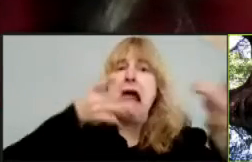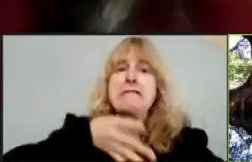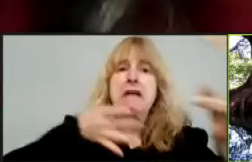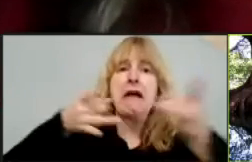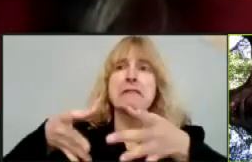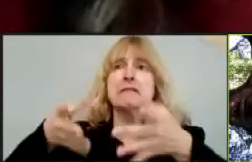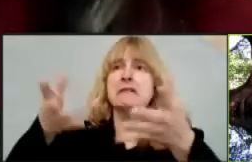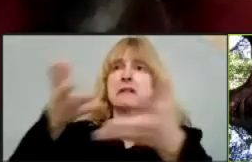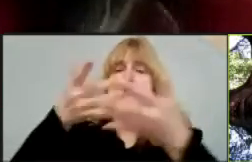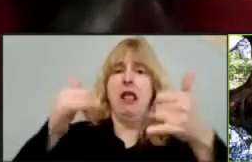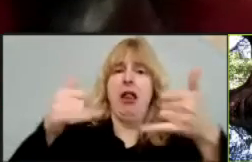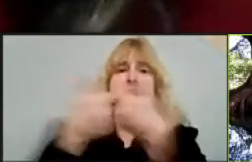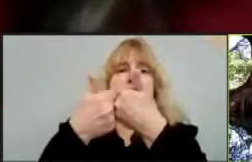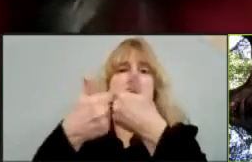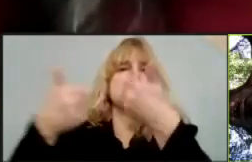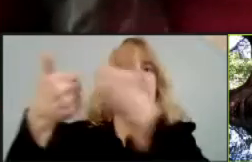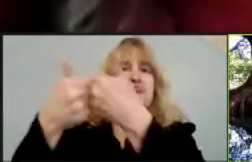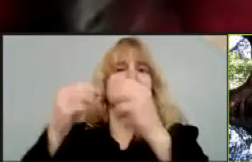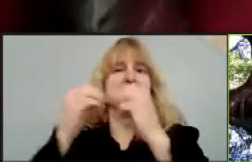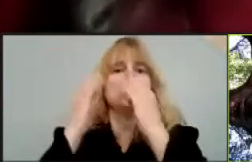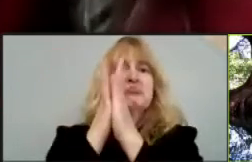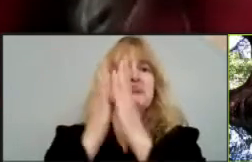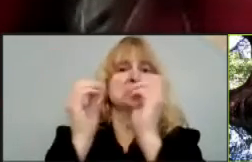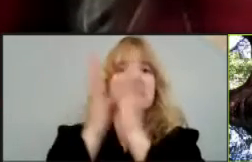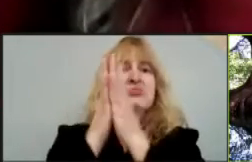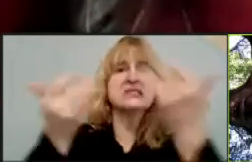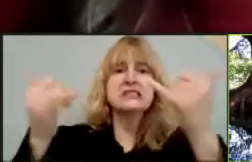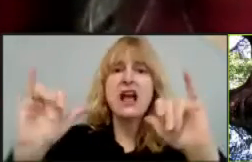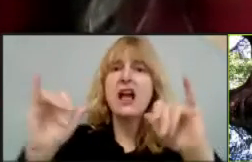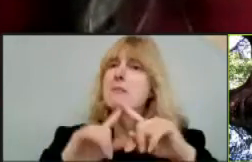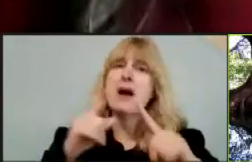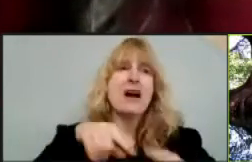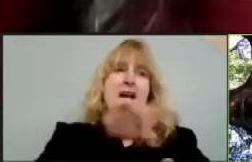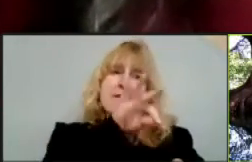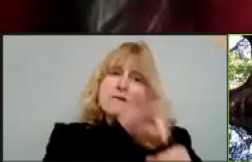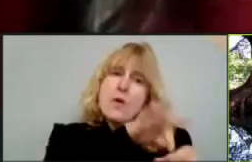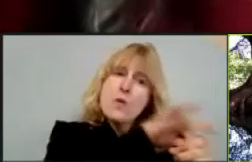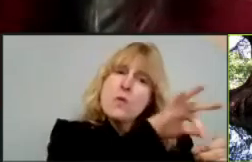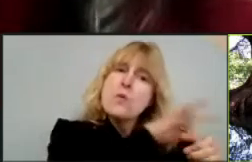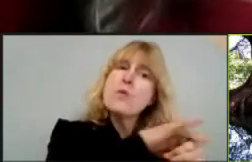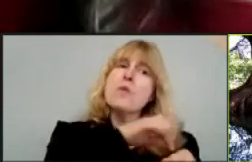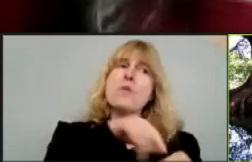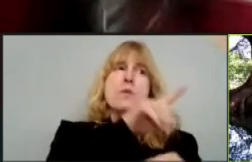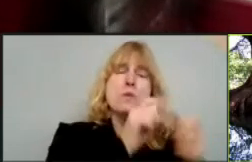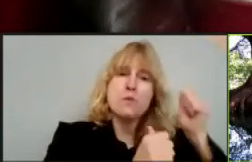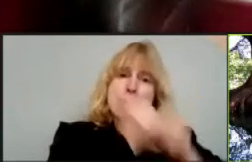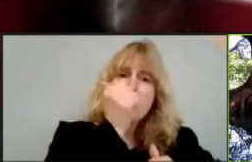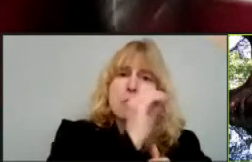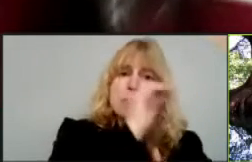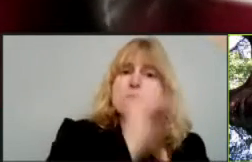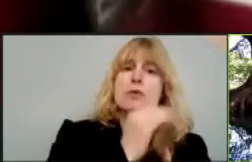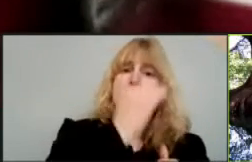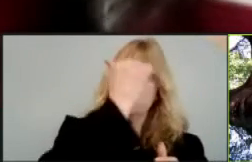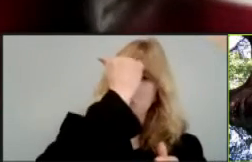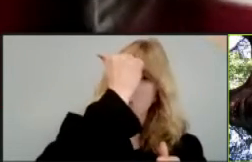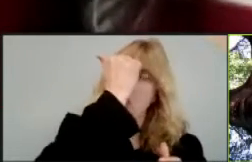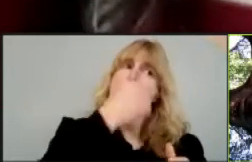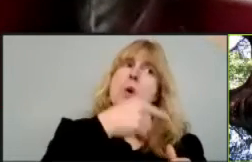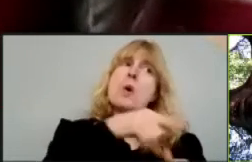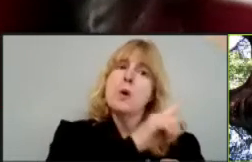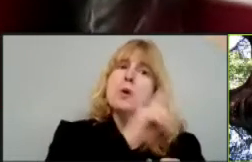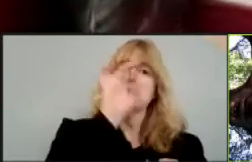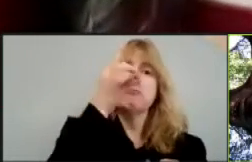And as Jametta and Christine mentioned, we all know the scenario on the news feeds would have been much more